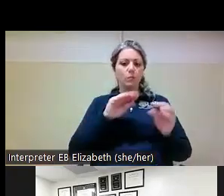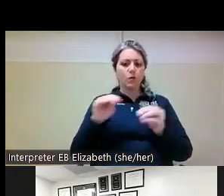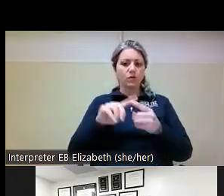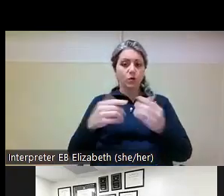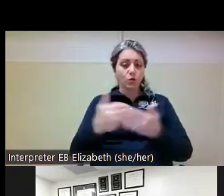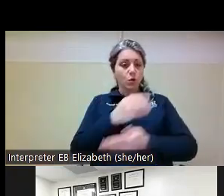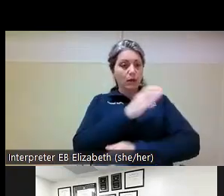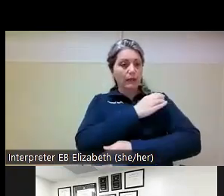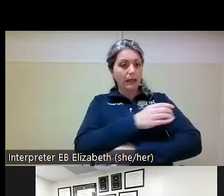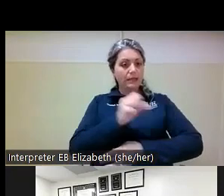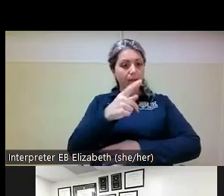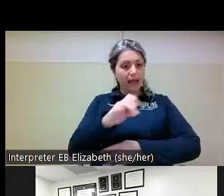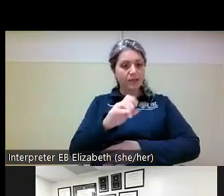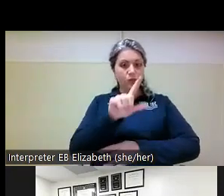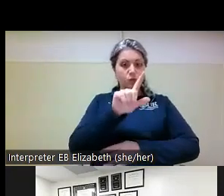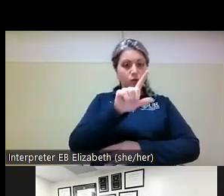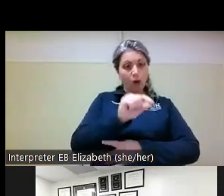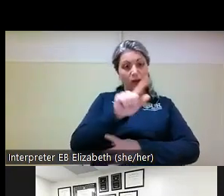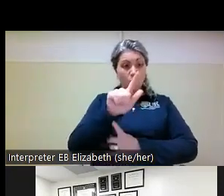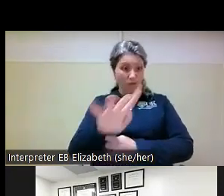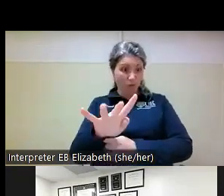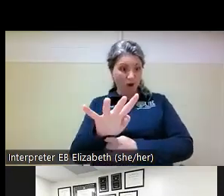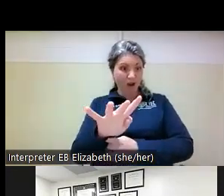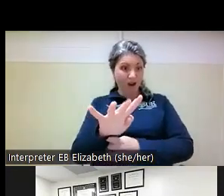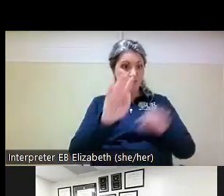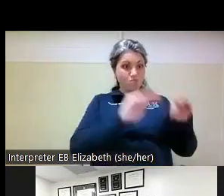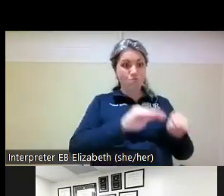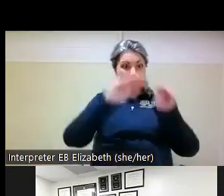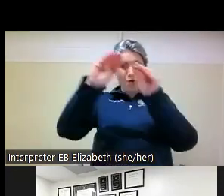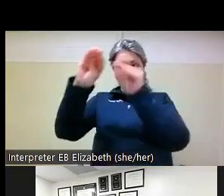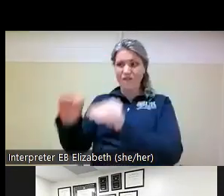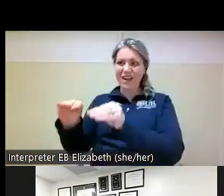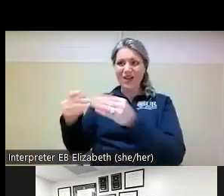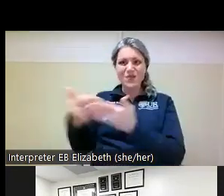2024. So there'll be a brand new space